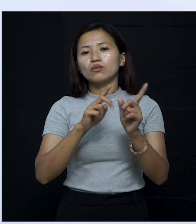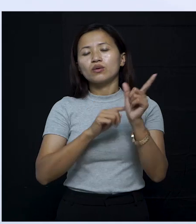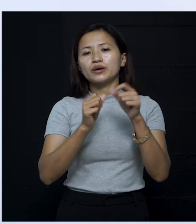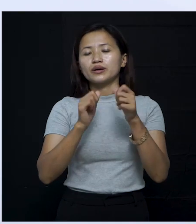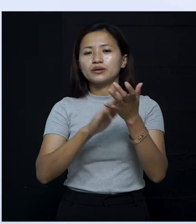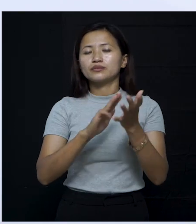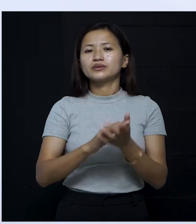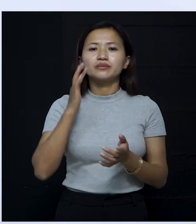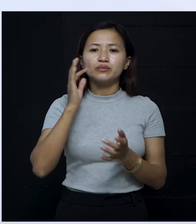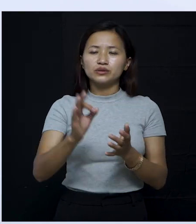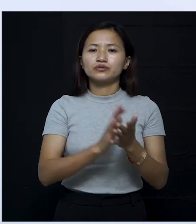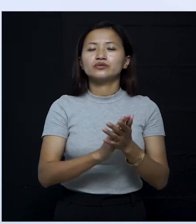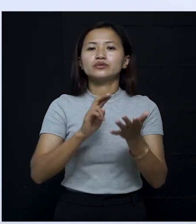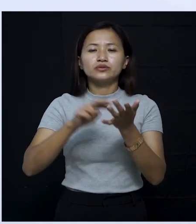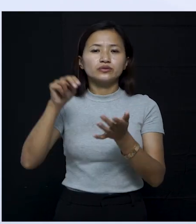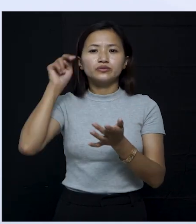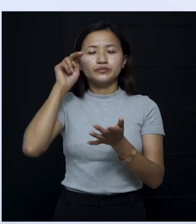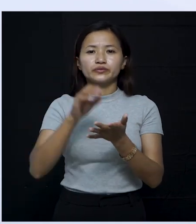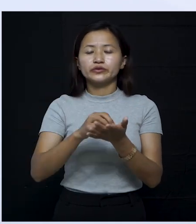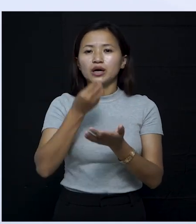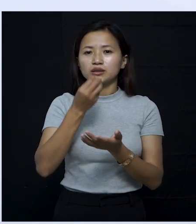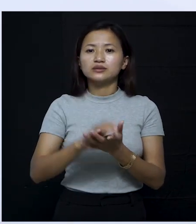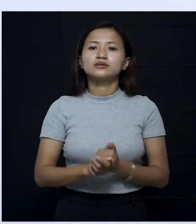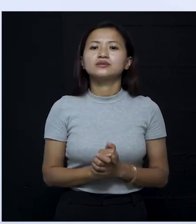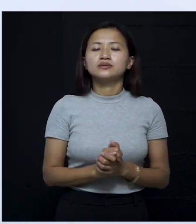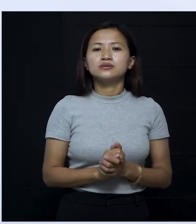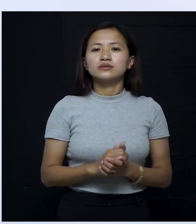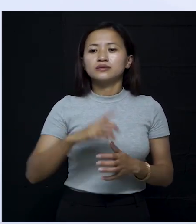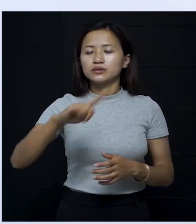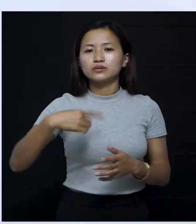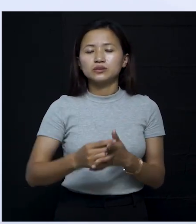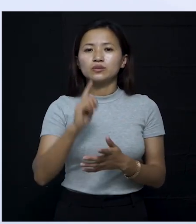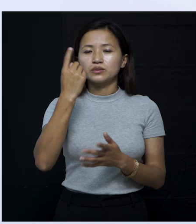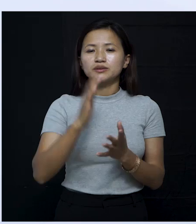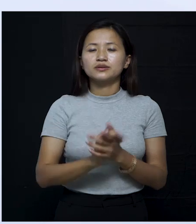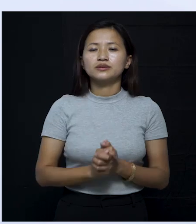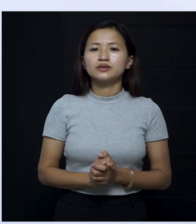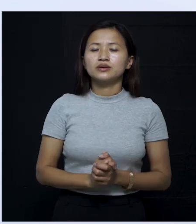another important food for the Nagas, isn't it? Then the next one will be, we have this